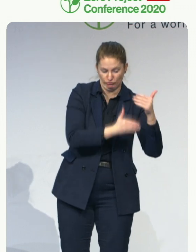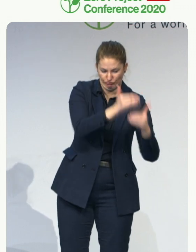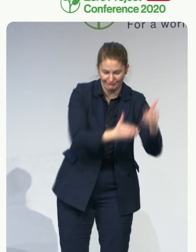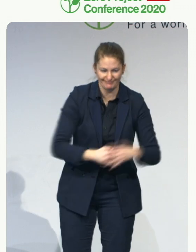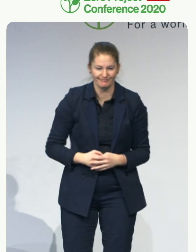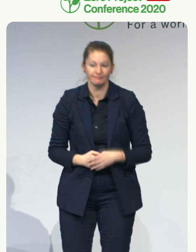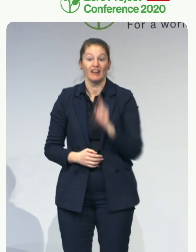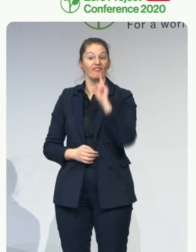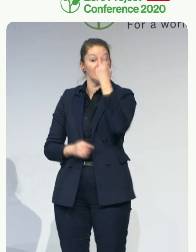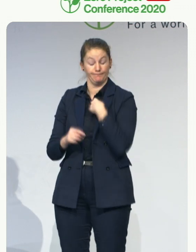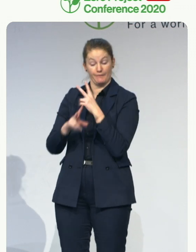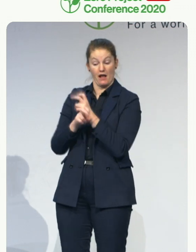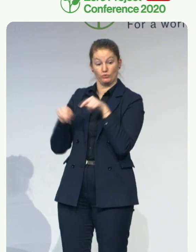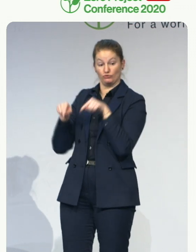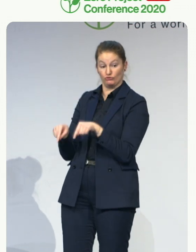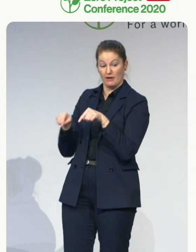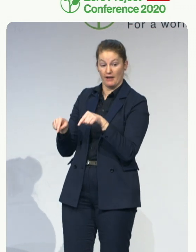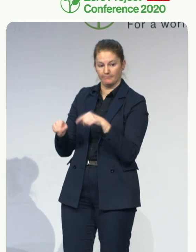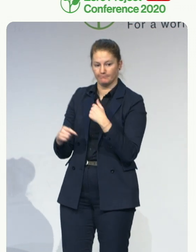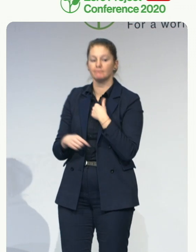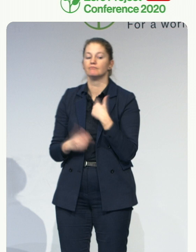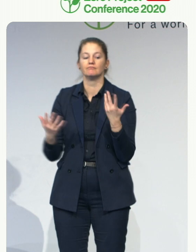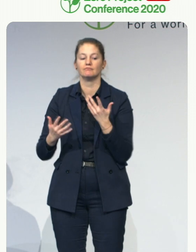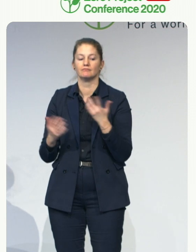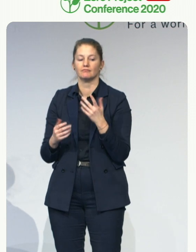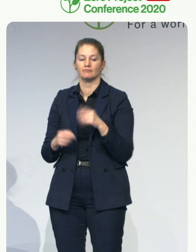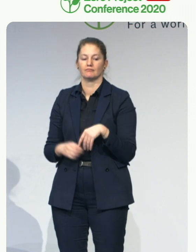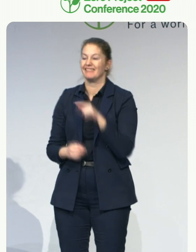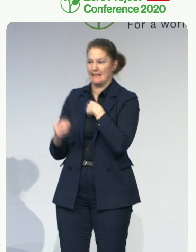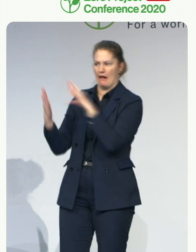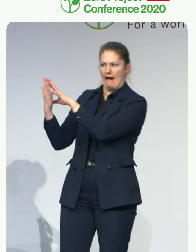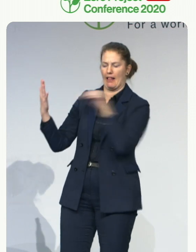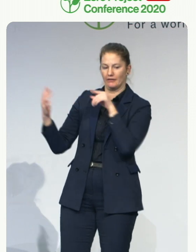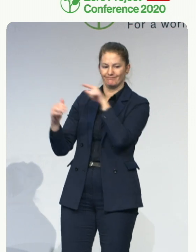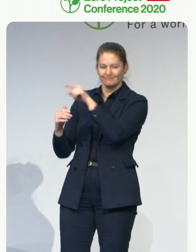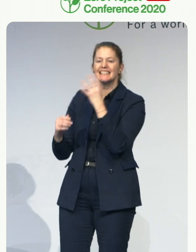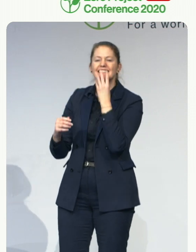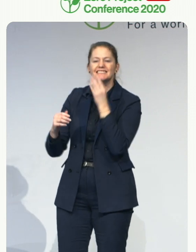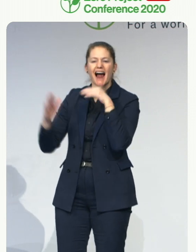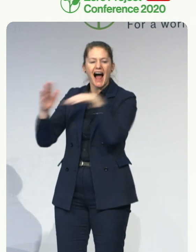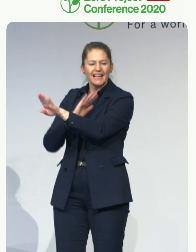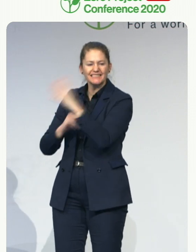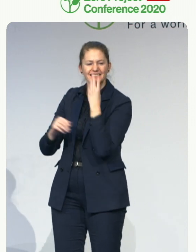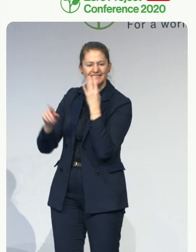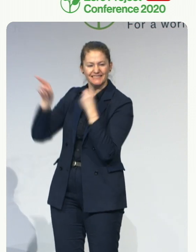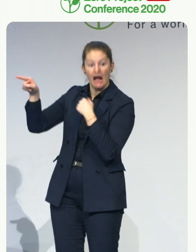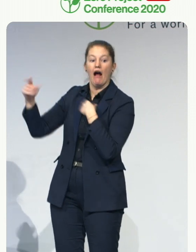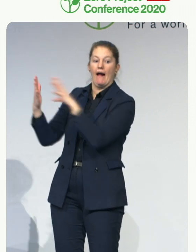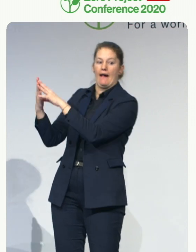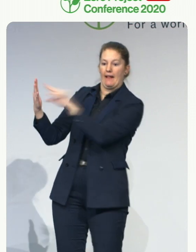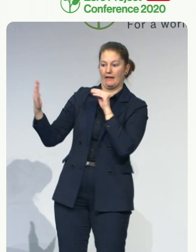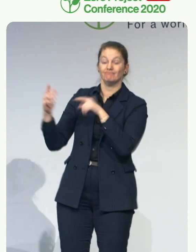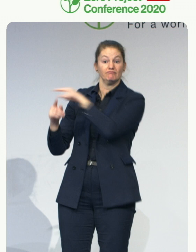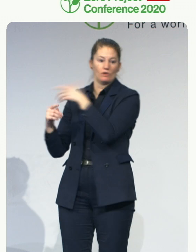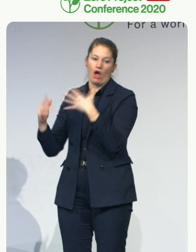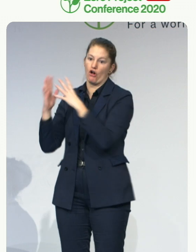Access Israel to support Austria to be a kind of role model country with